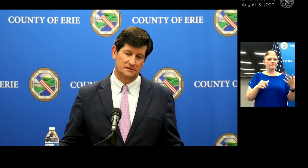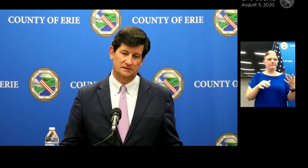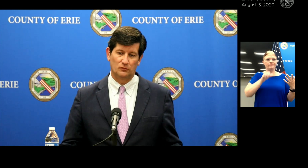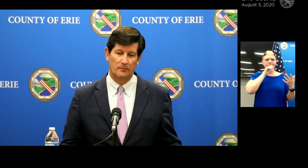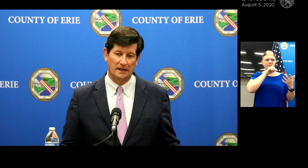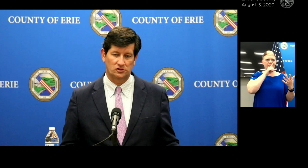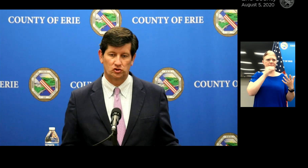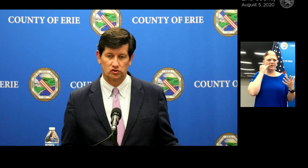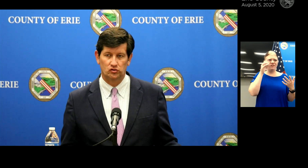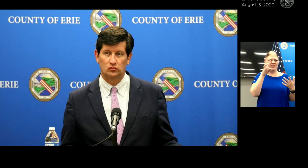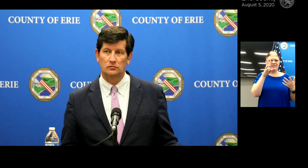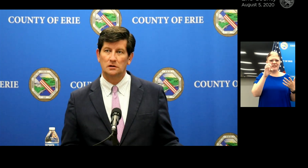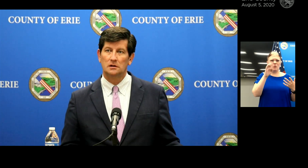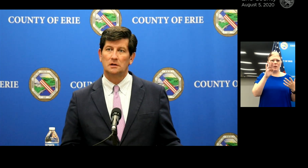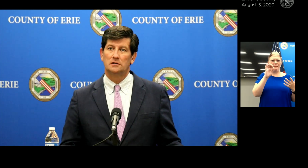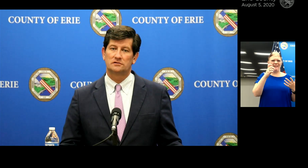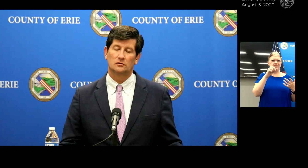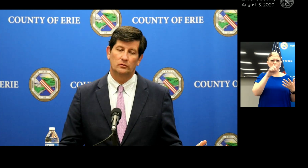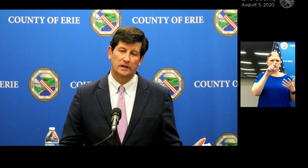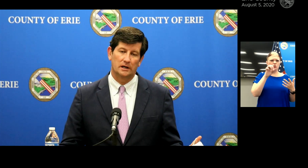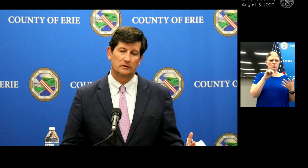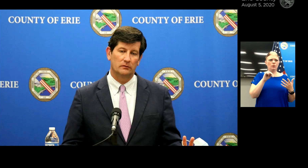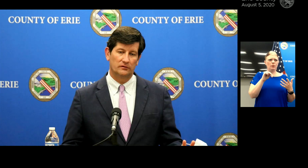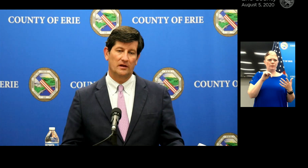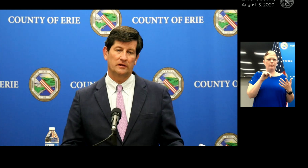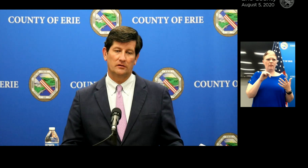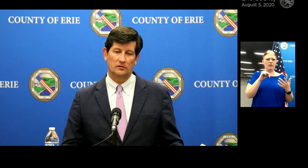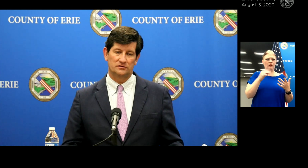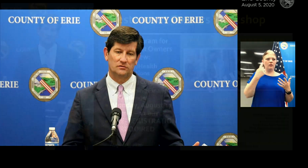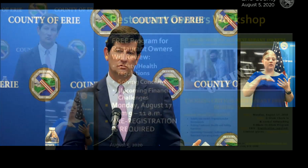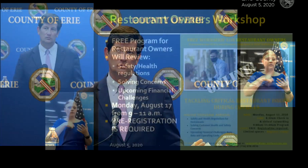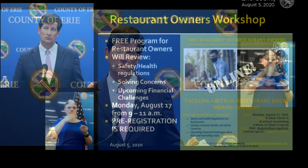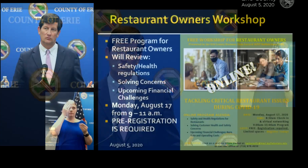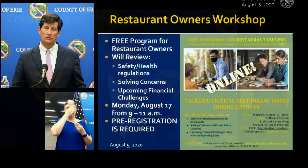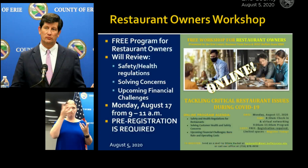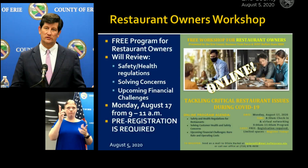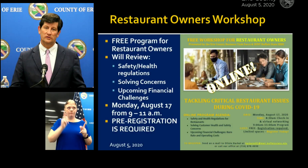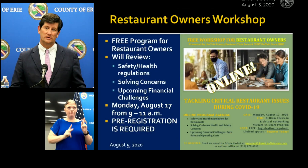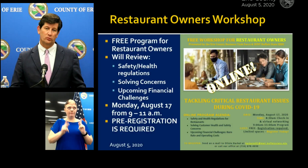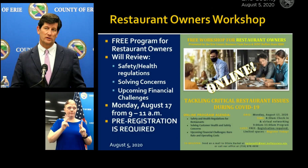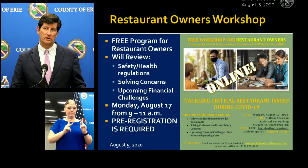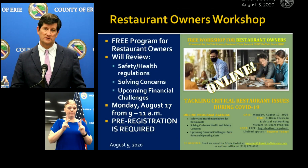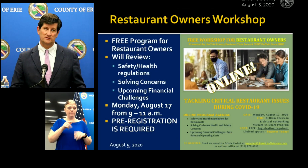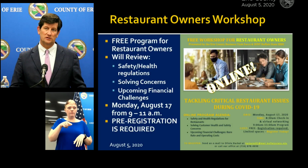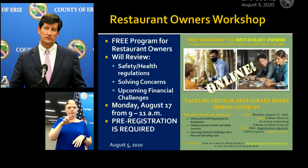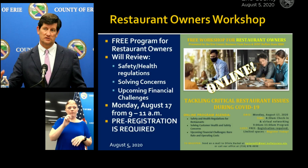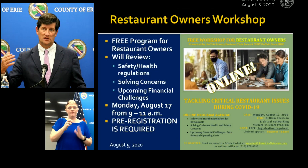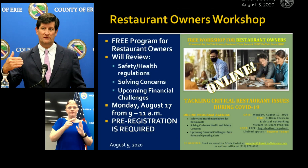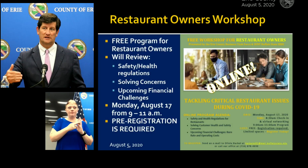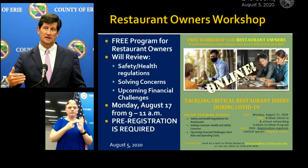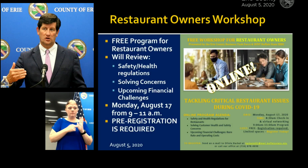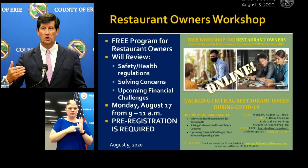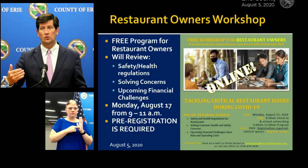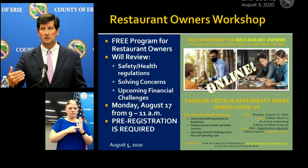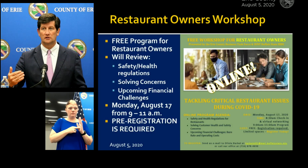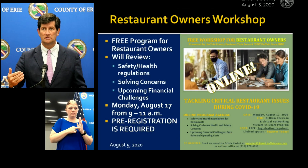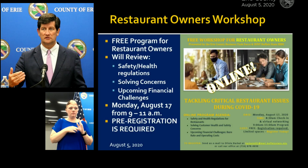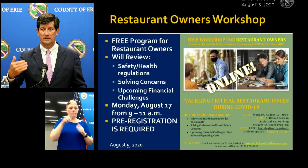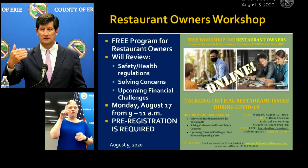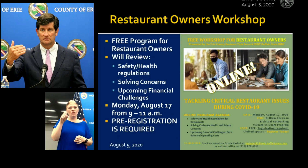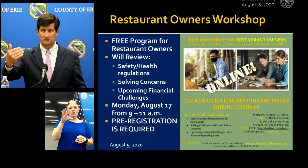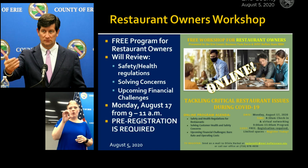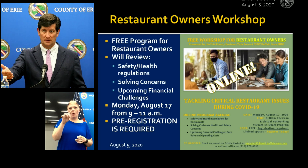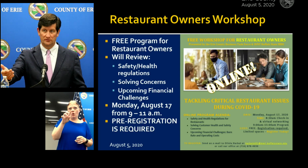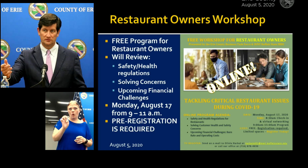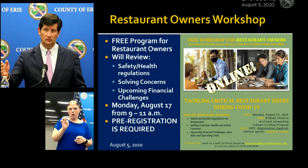if this is WebEx or Zoom. So we are telling those you need to pre-register because you have to get a code to